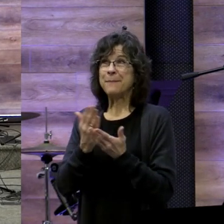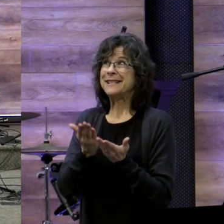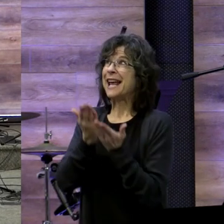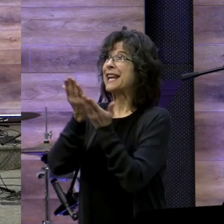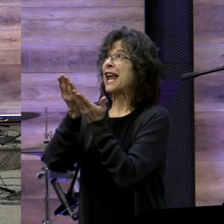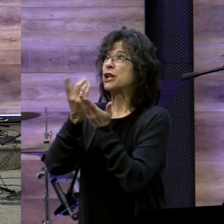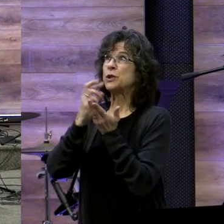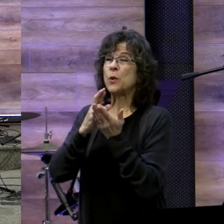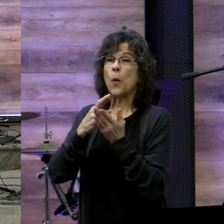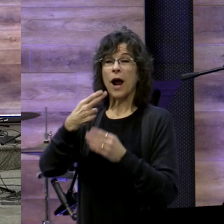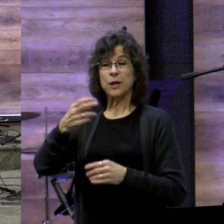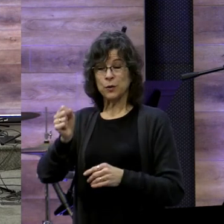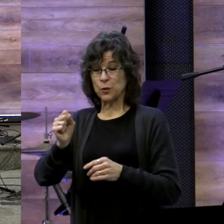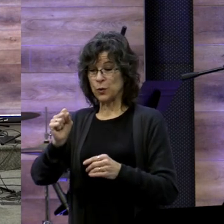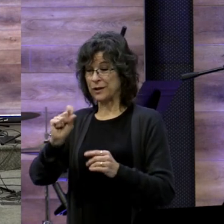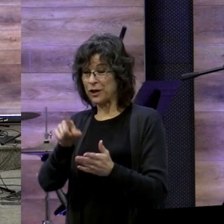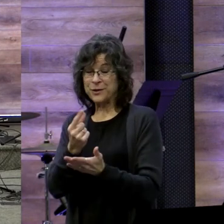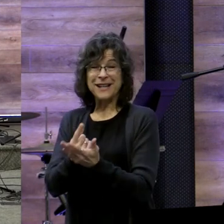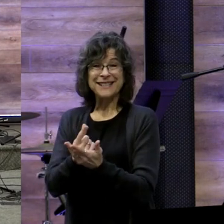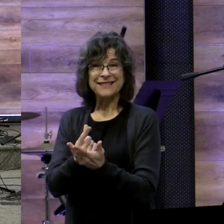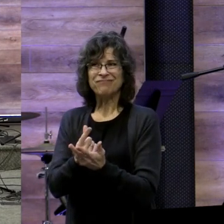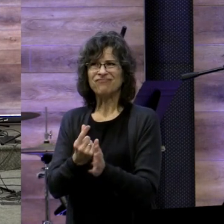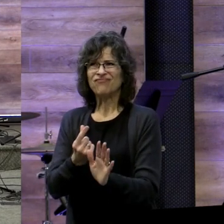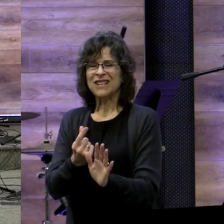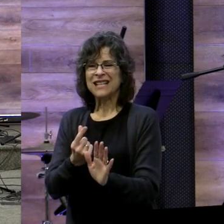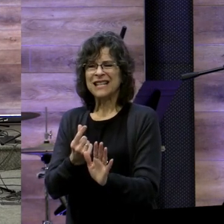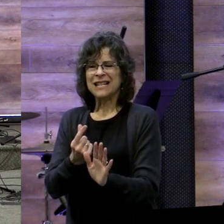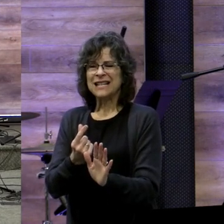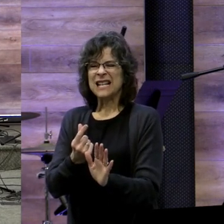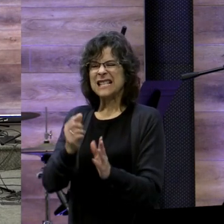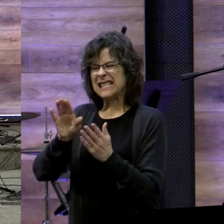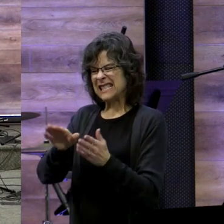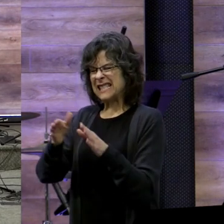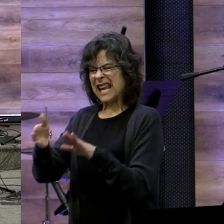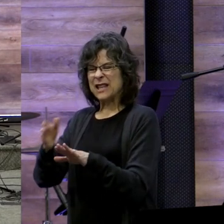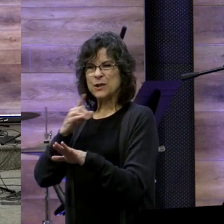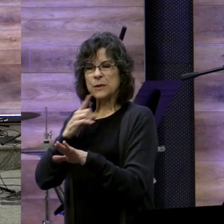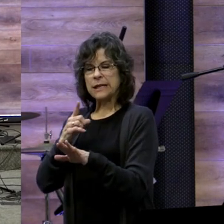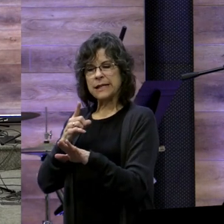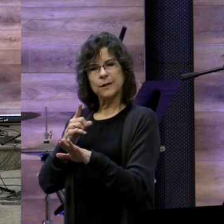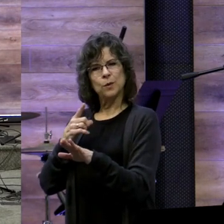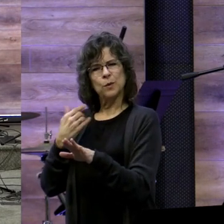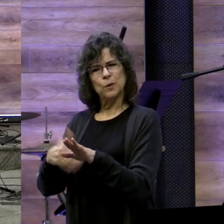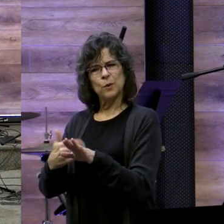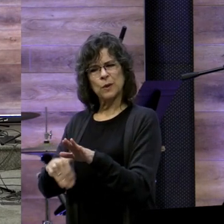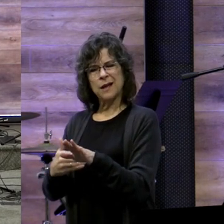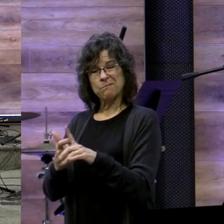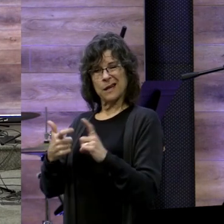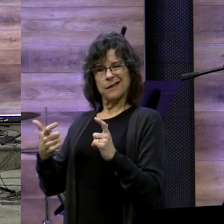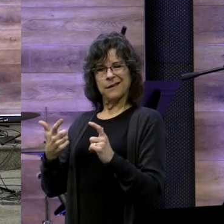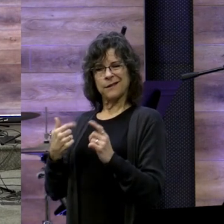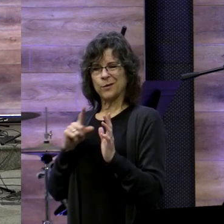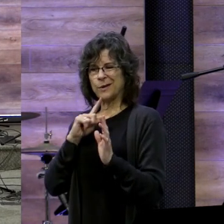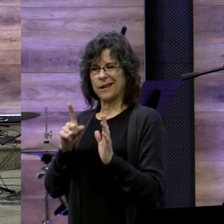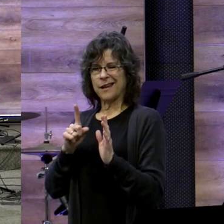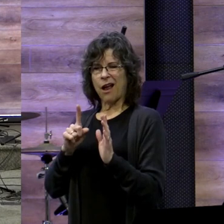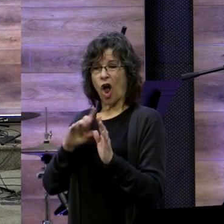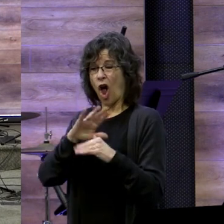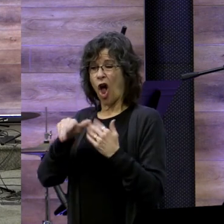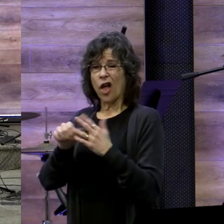If I could be crass, death has a way of simply cutting through the crap and forcing us to deal with what